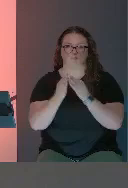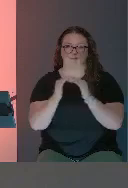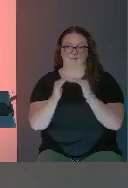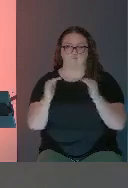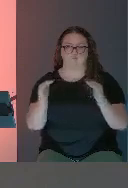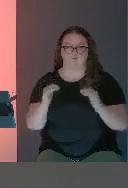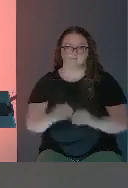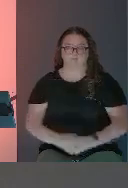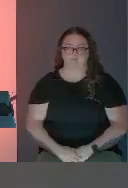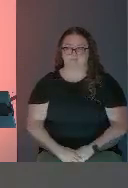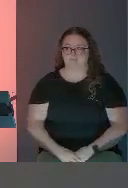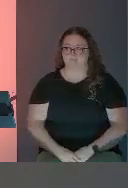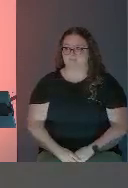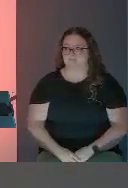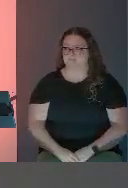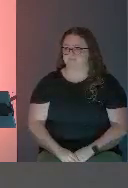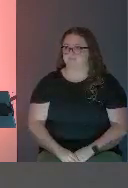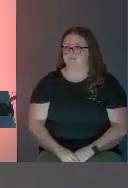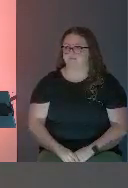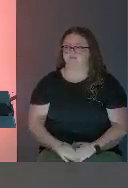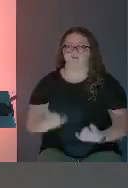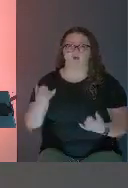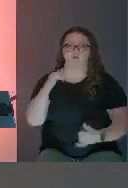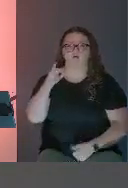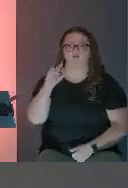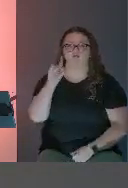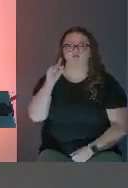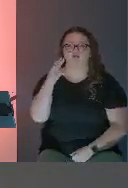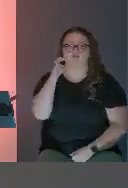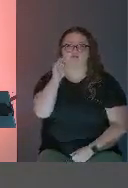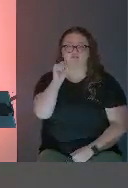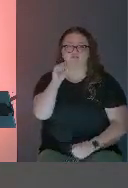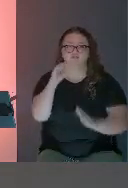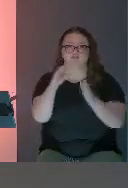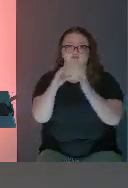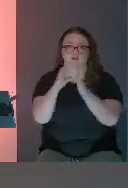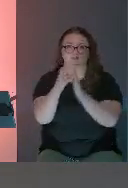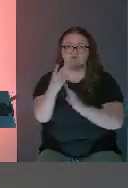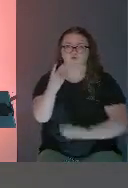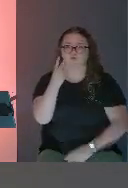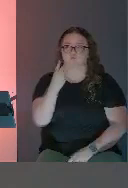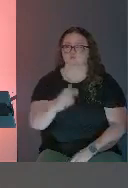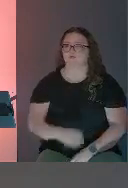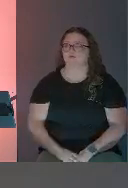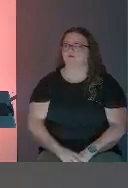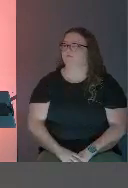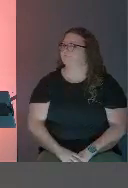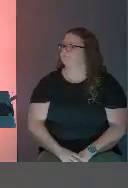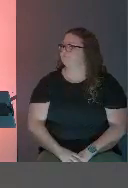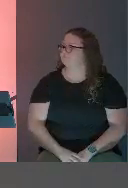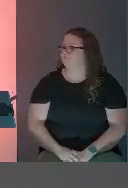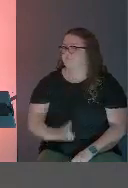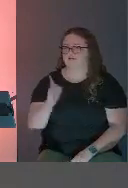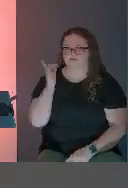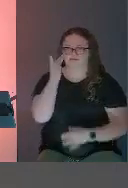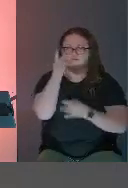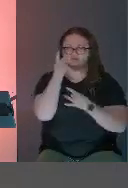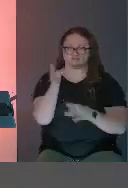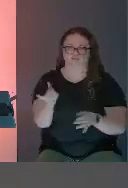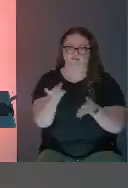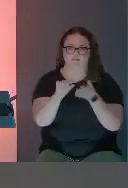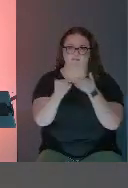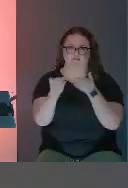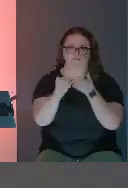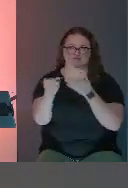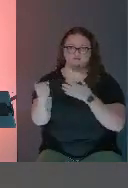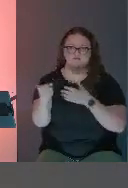Look with me in Judges chapter number 2. I'm going to share some thoughts from a fascinating passage, because it's in this